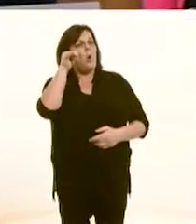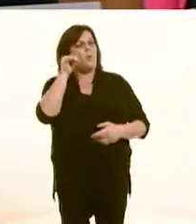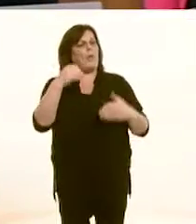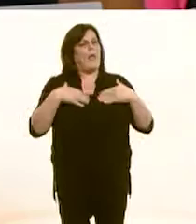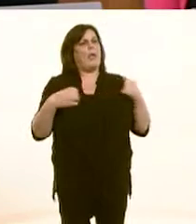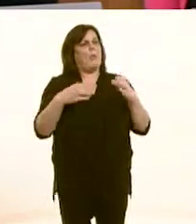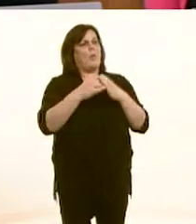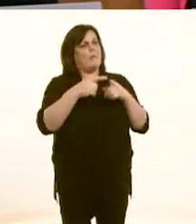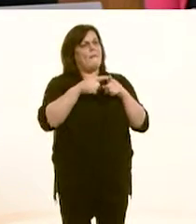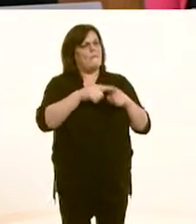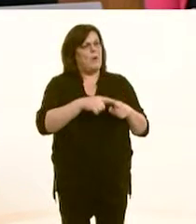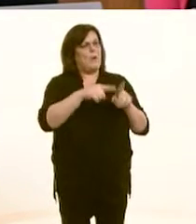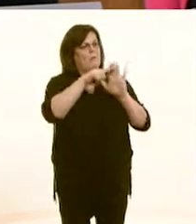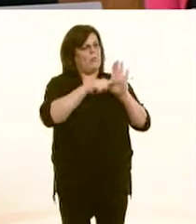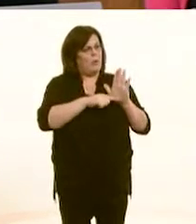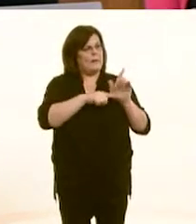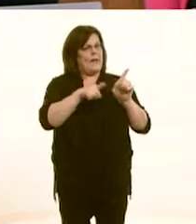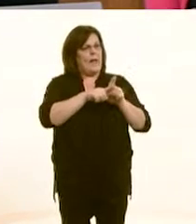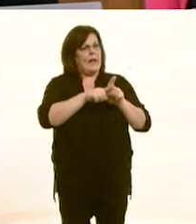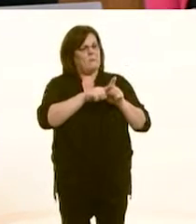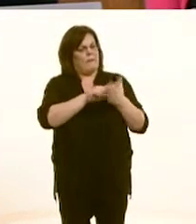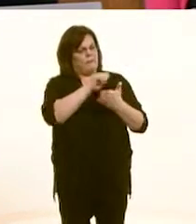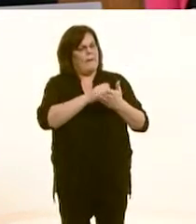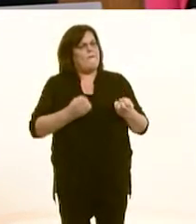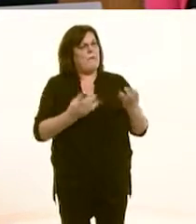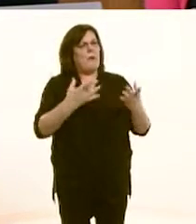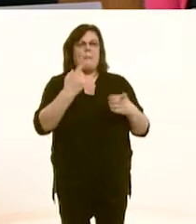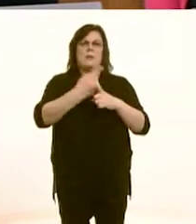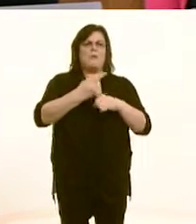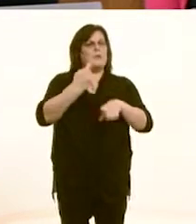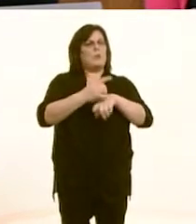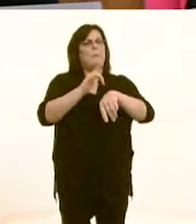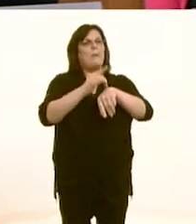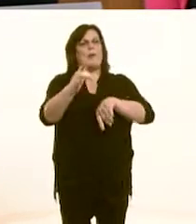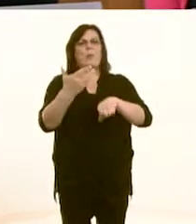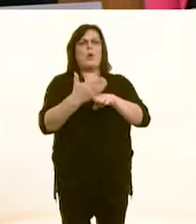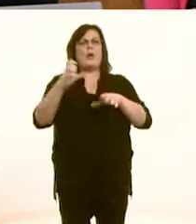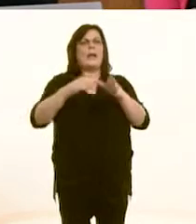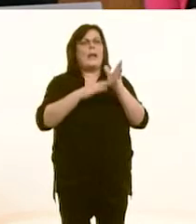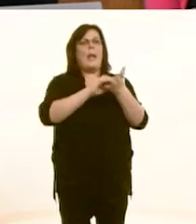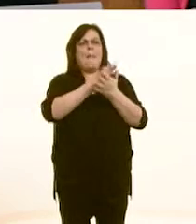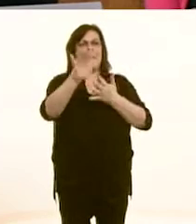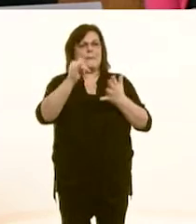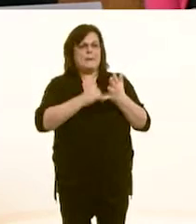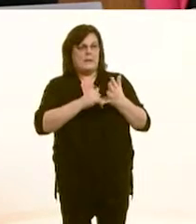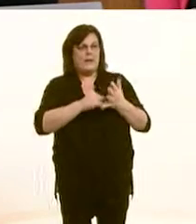and the funding. I've spoken myself to practitioners who work in CALMS, and they have been at pains to tell me how much